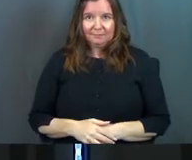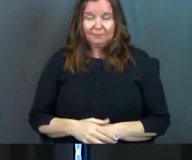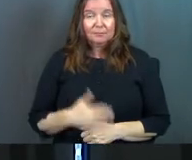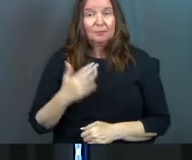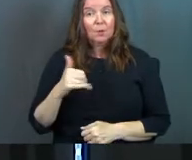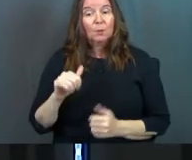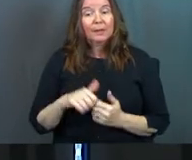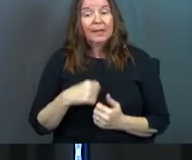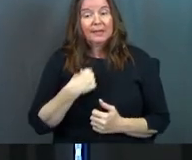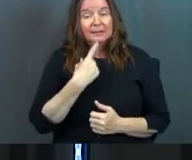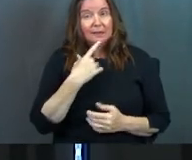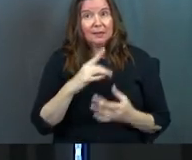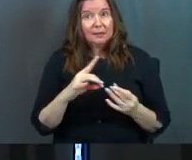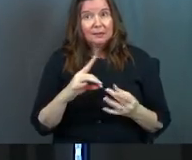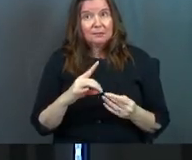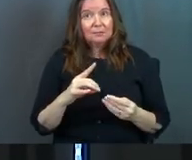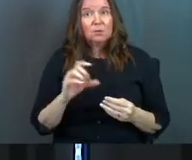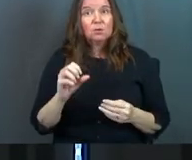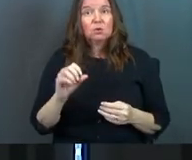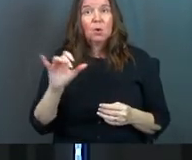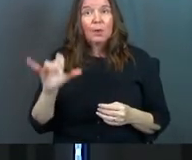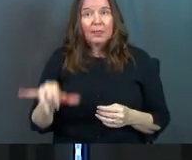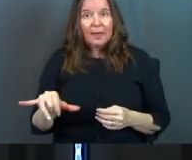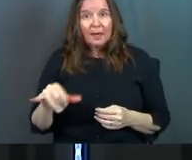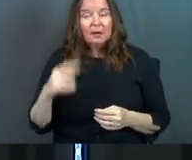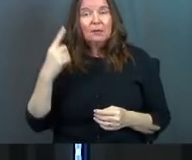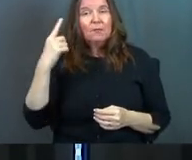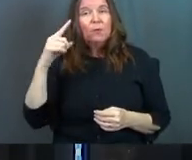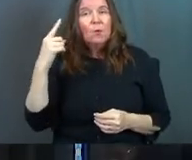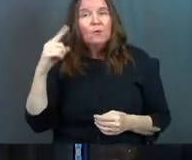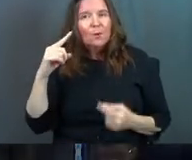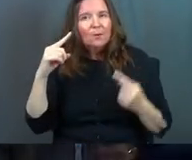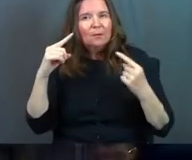Because what that says, so that we can comfort.